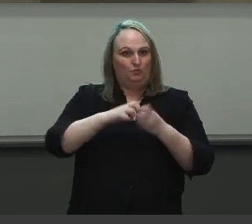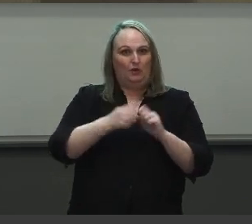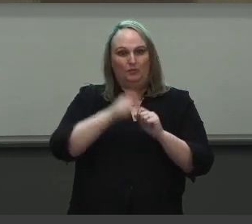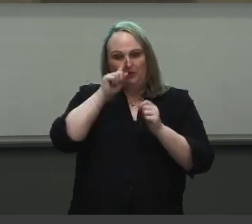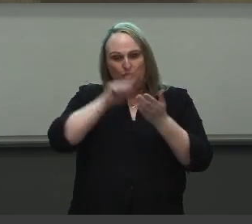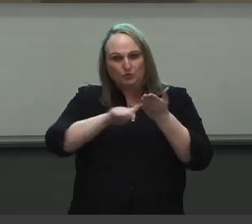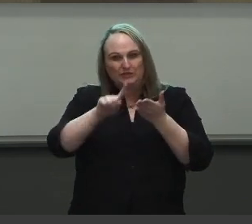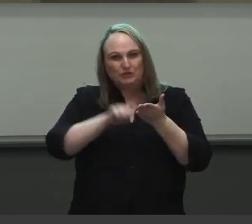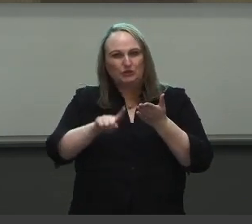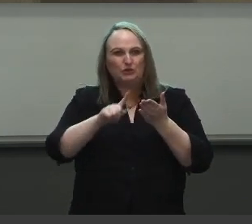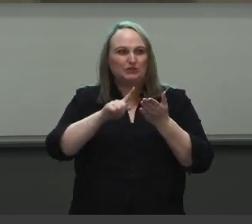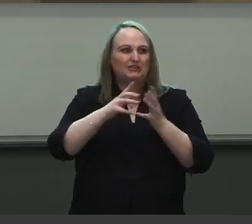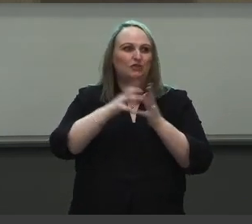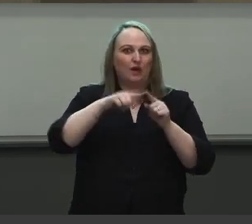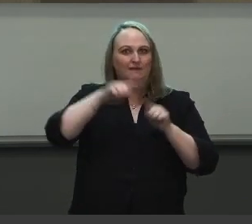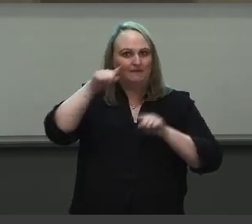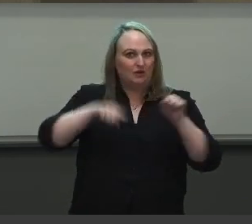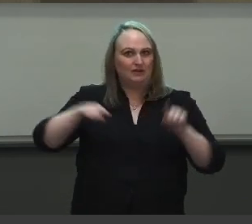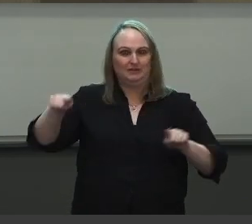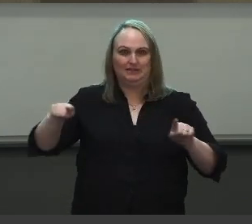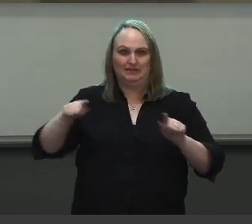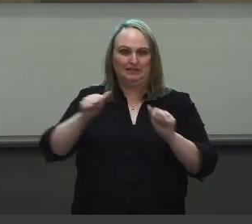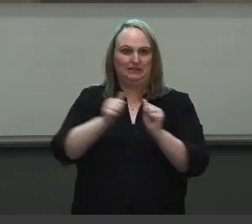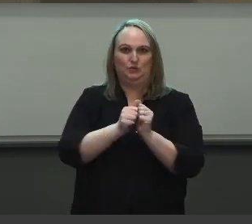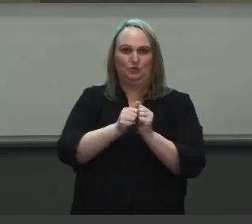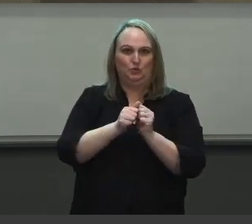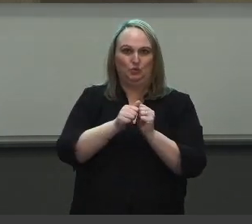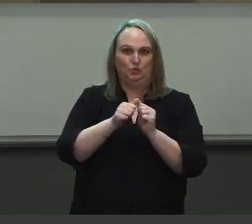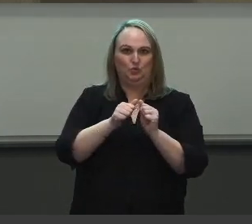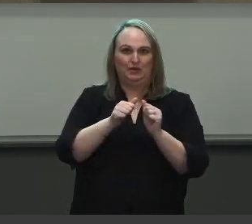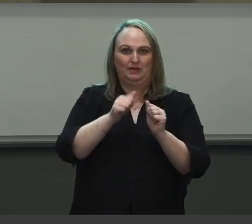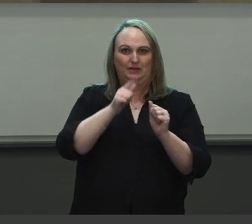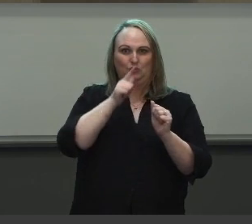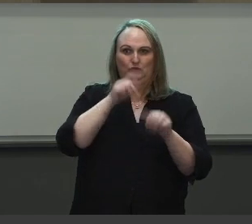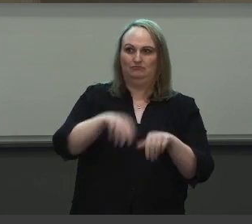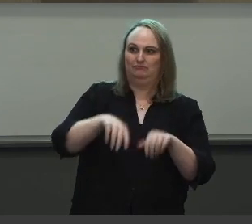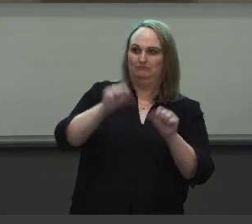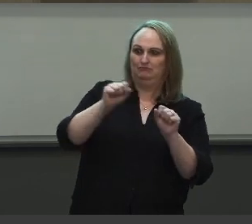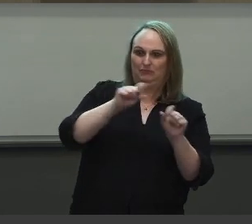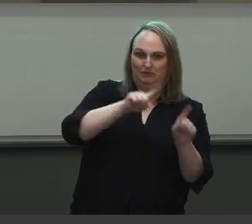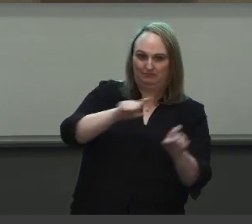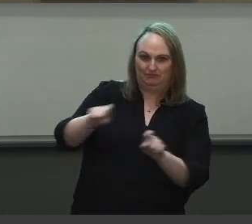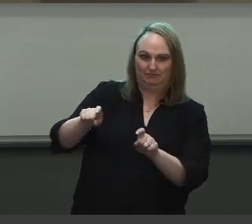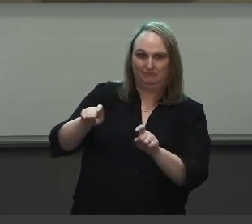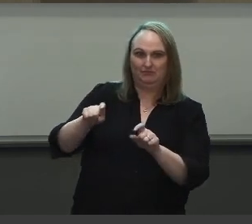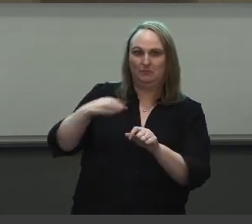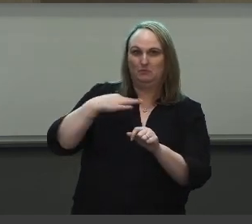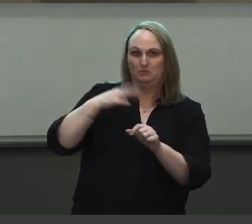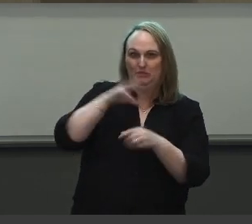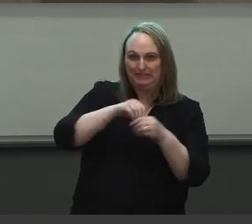the different participants that we bring in. But knowing it's a sensory task, if I can parse